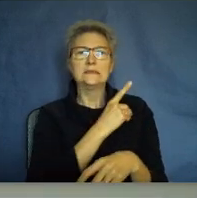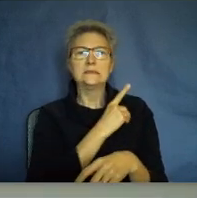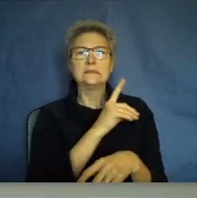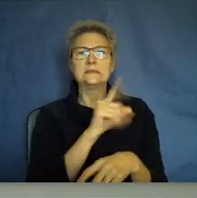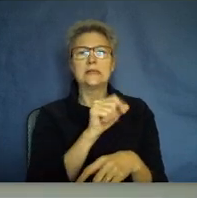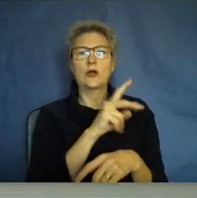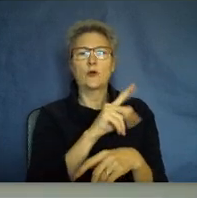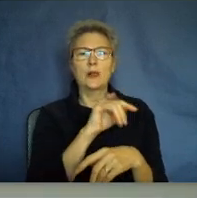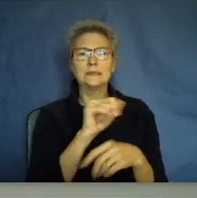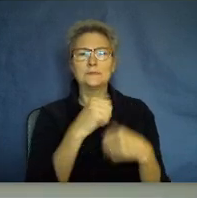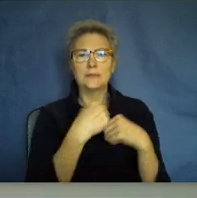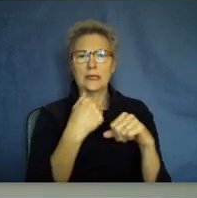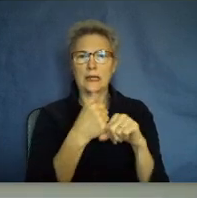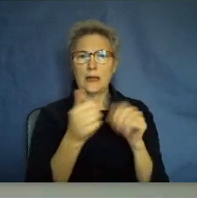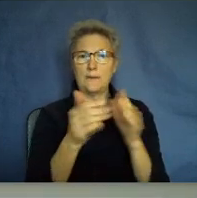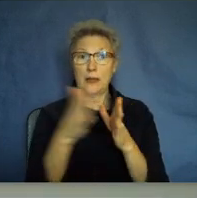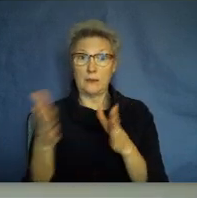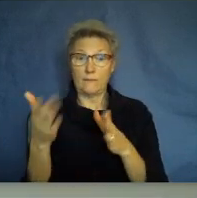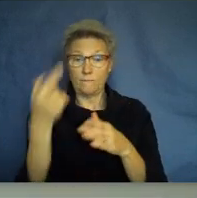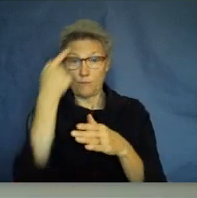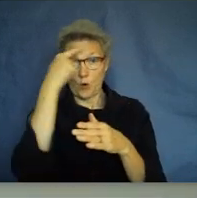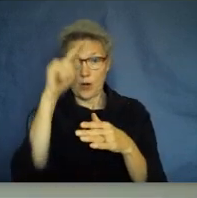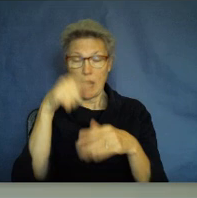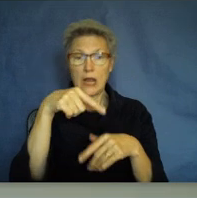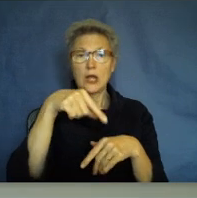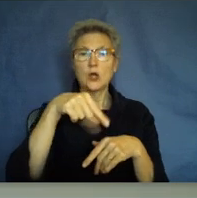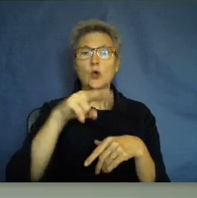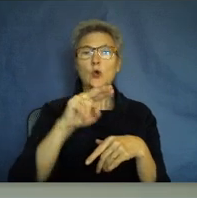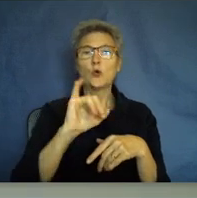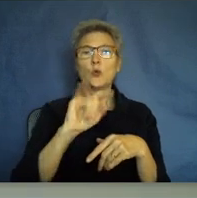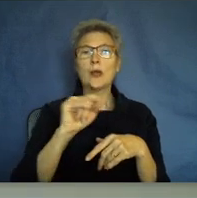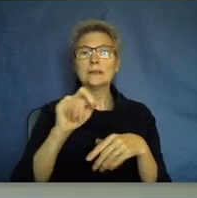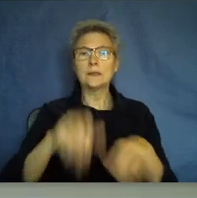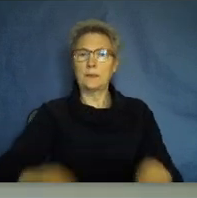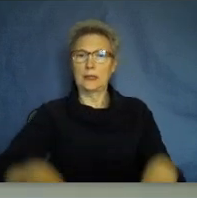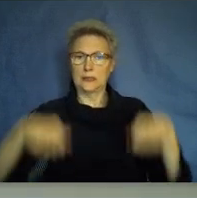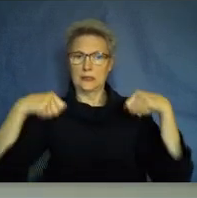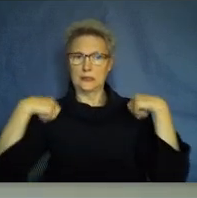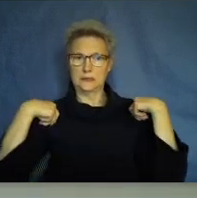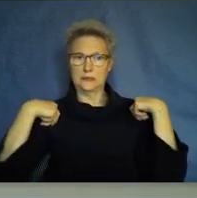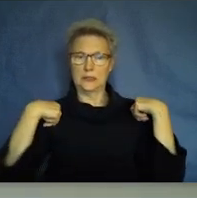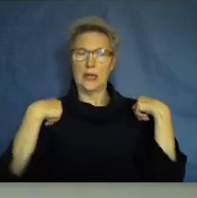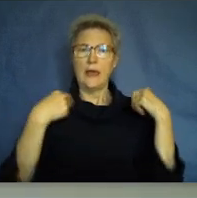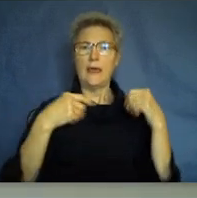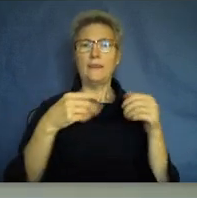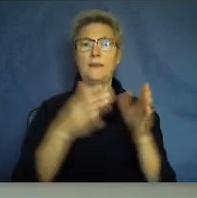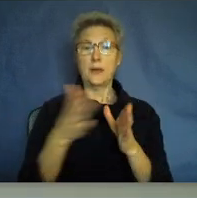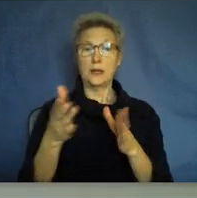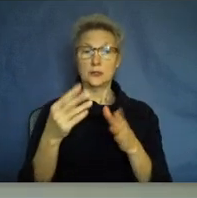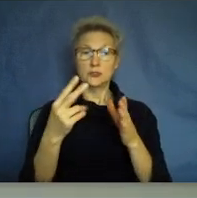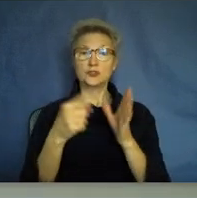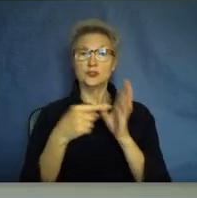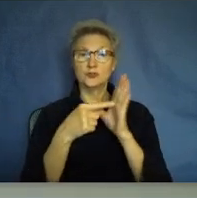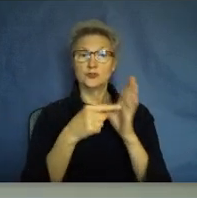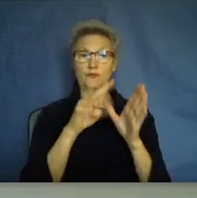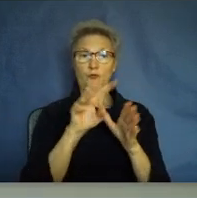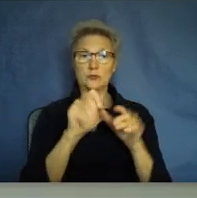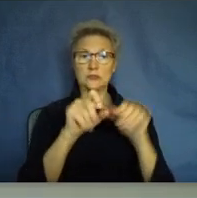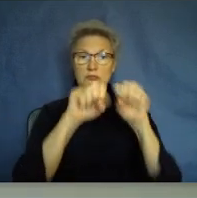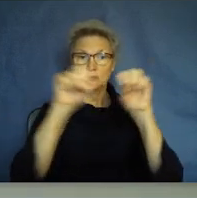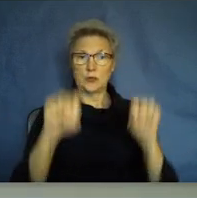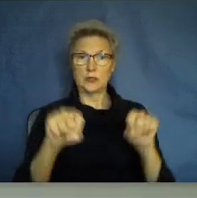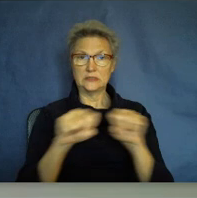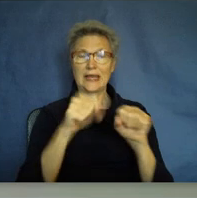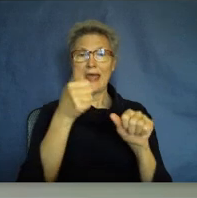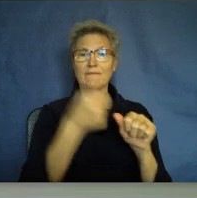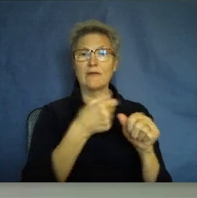Daryl is making a pattern for a quilt. The pattern shows 40 squares. Every fourth square will be blue. How